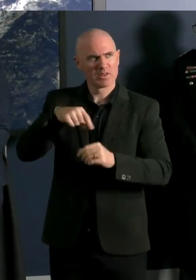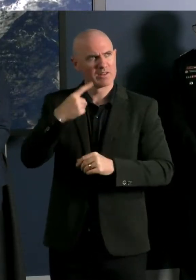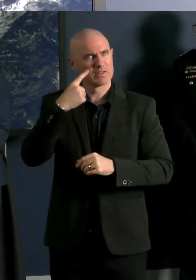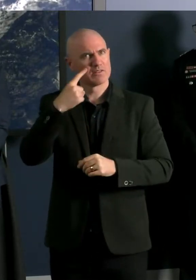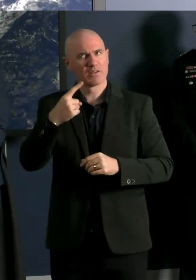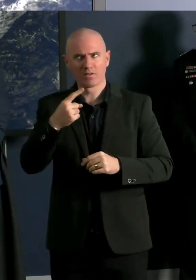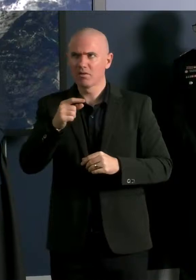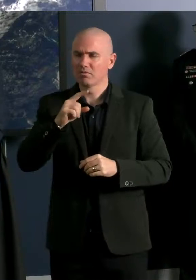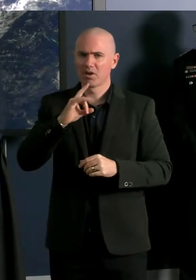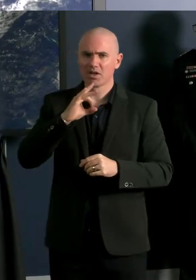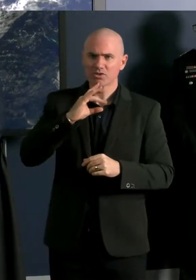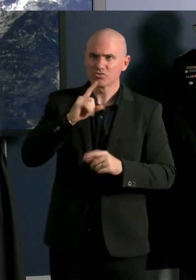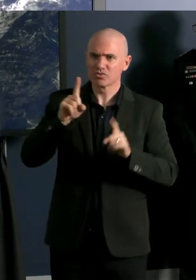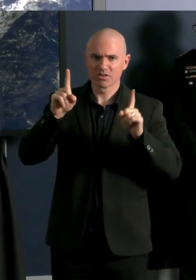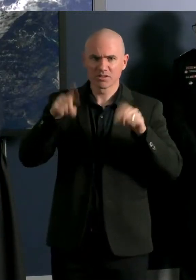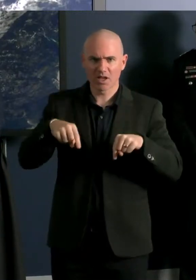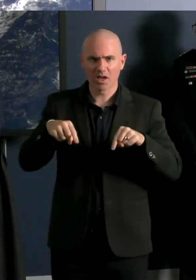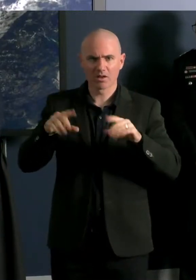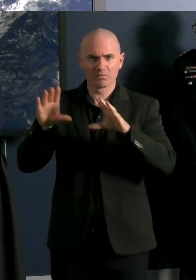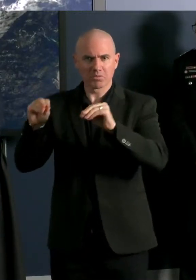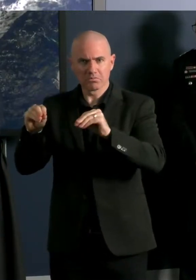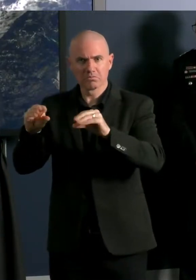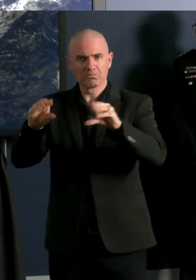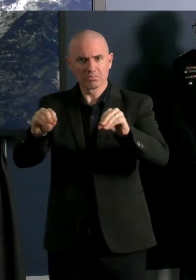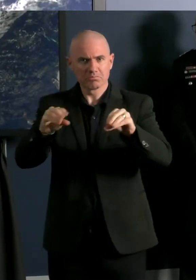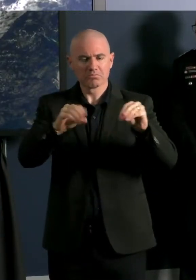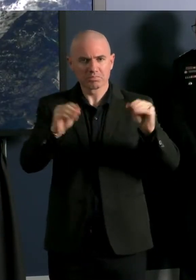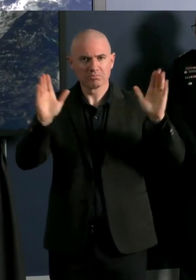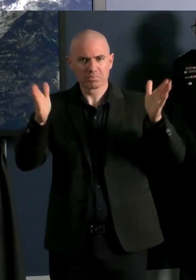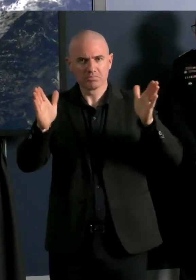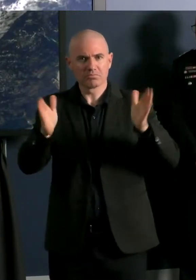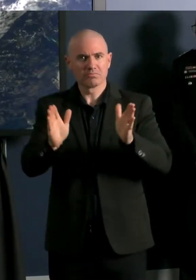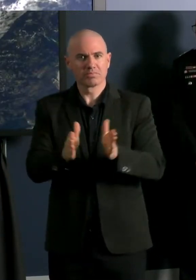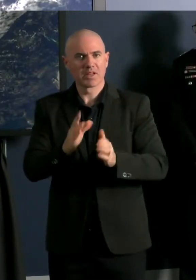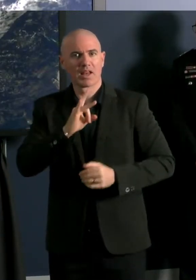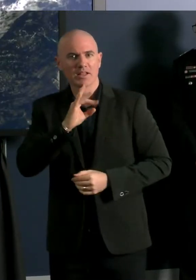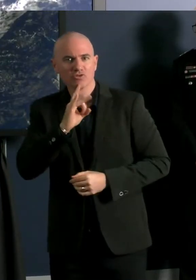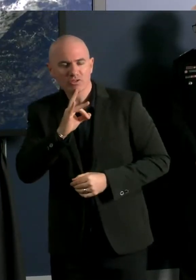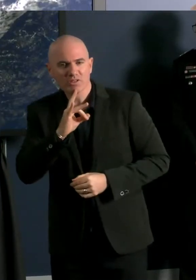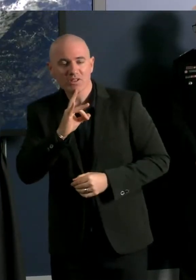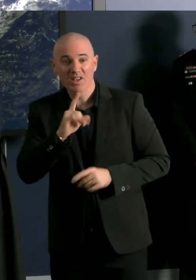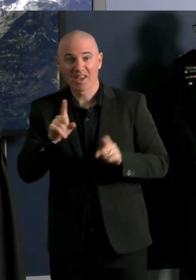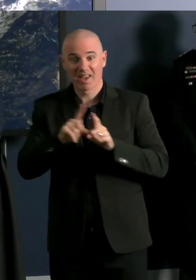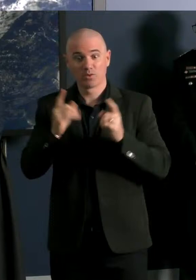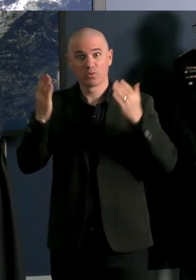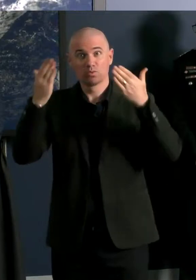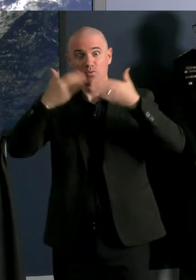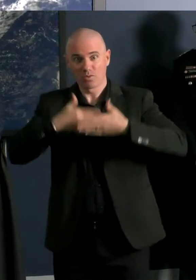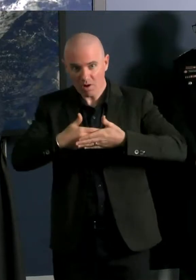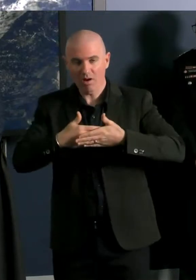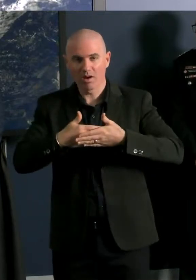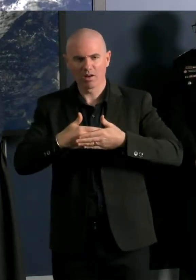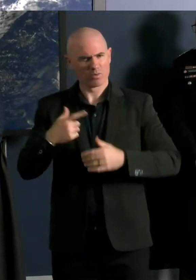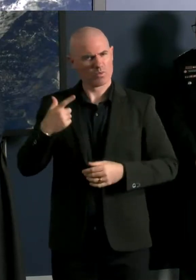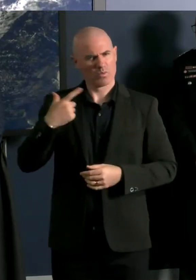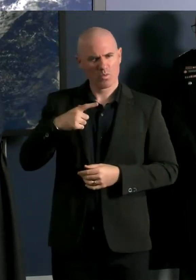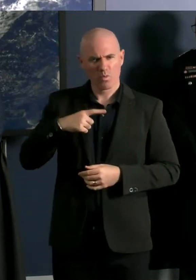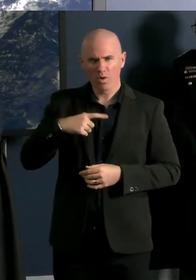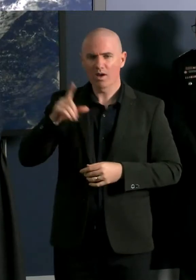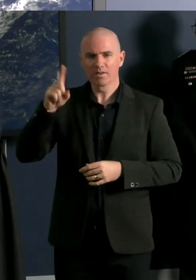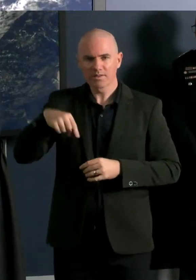start being removed from the system later this evening and overnight. This is a preventative